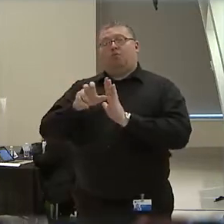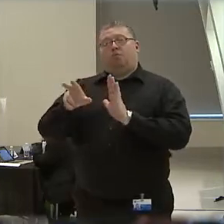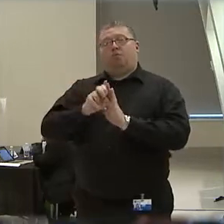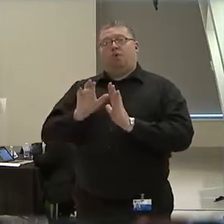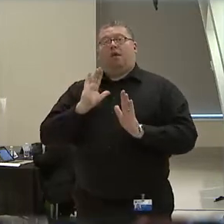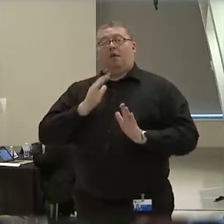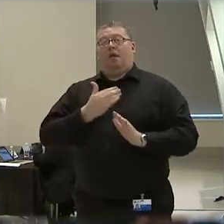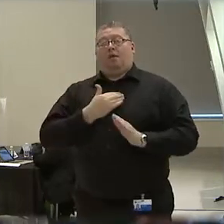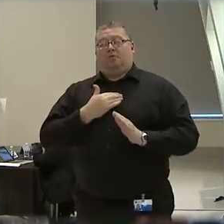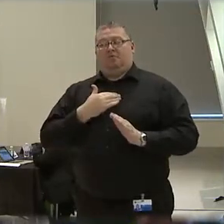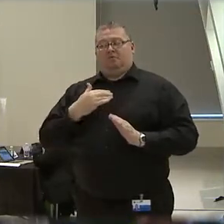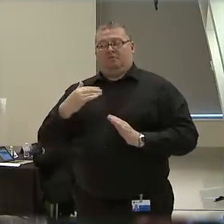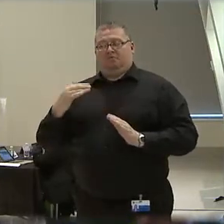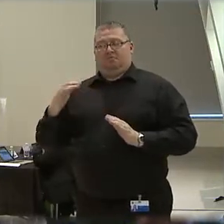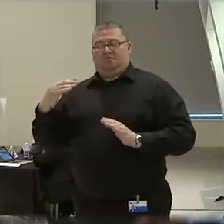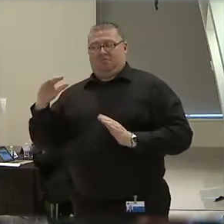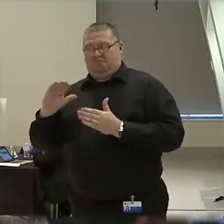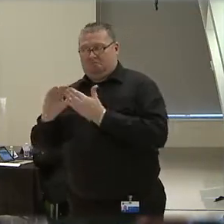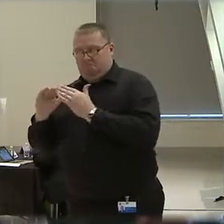by private citizens.